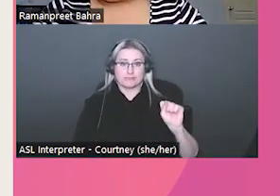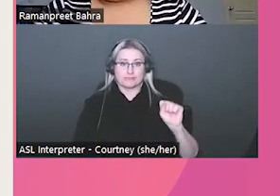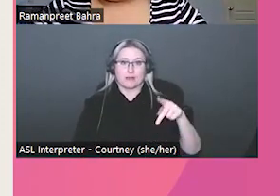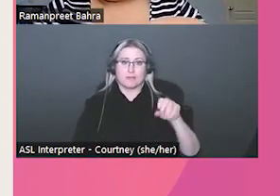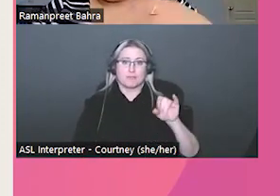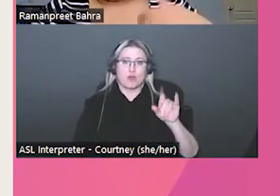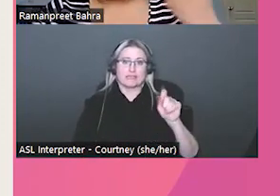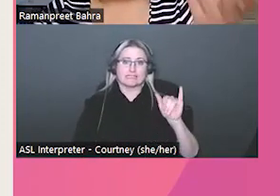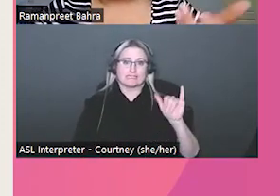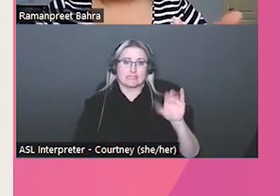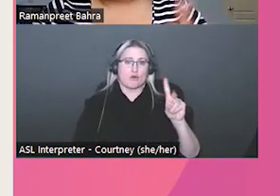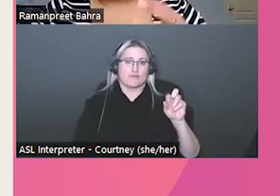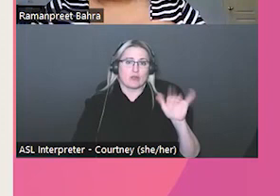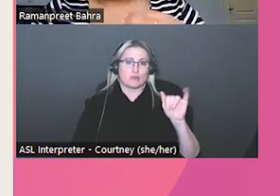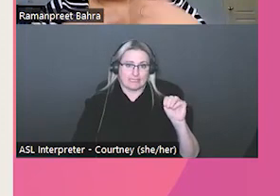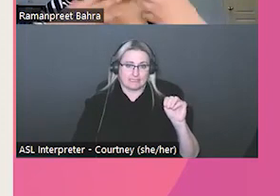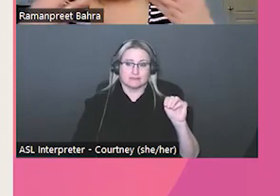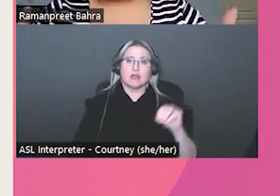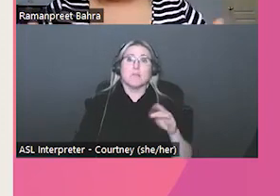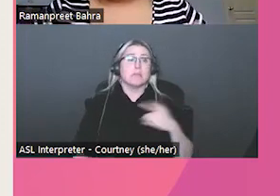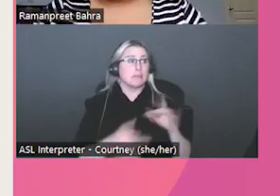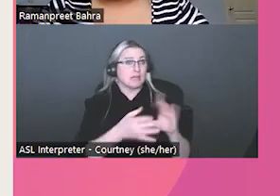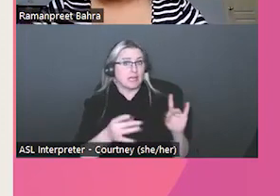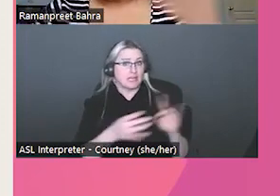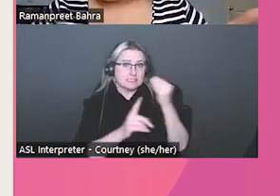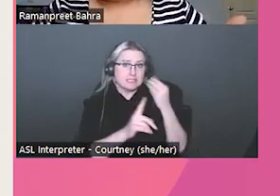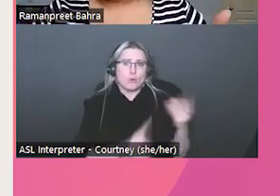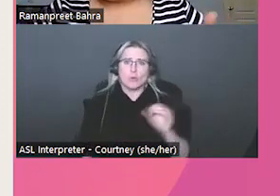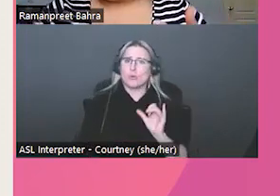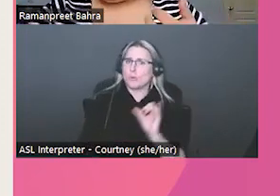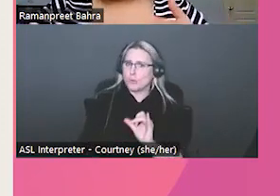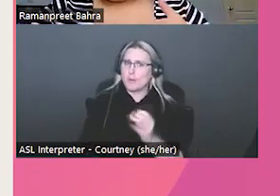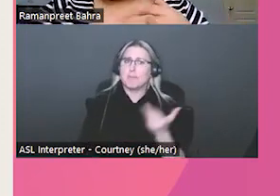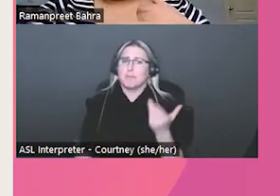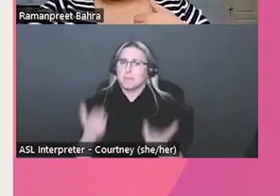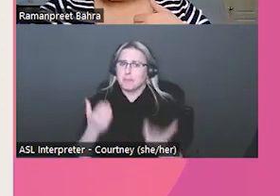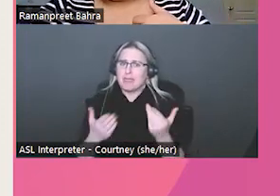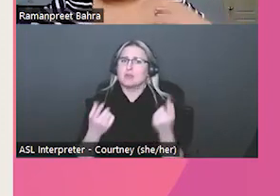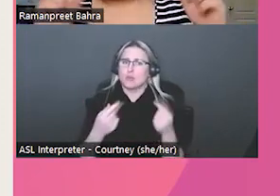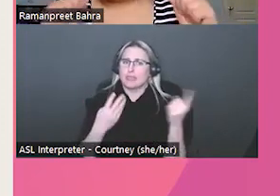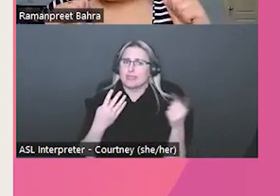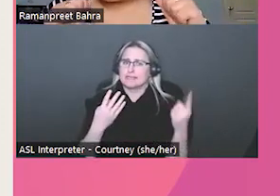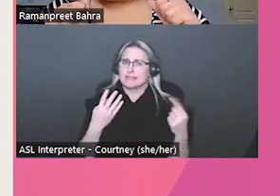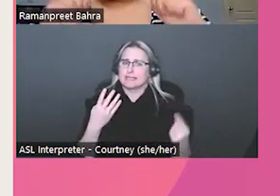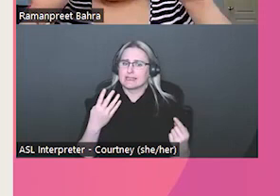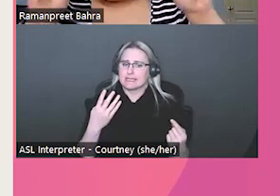syndrome, that whenever I disclosed that, people would always respond with like, maybe you should do XYZ to become